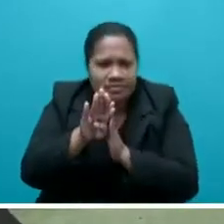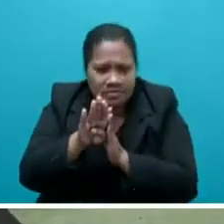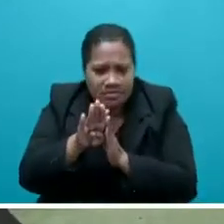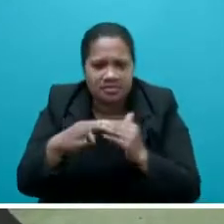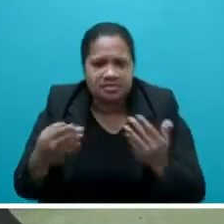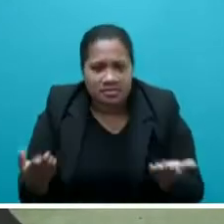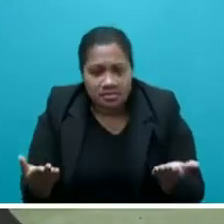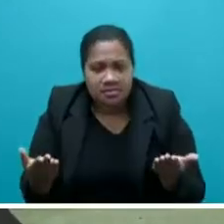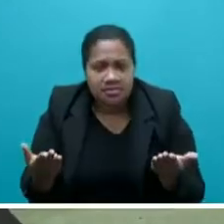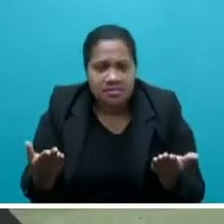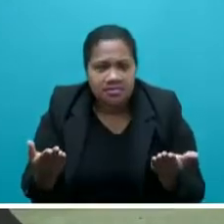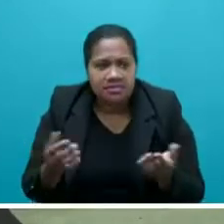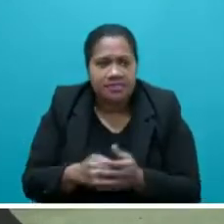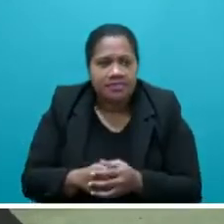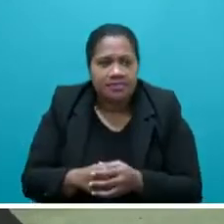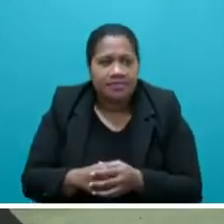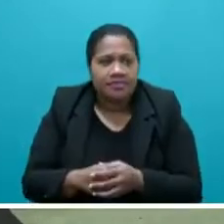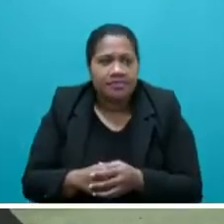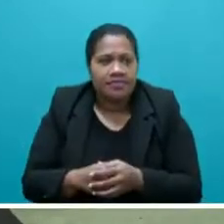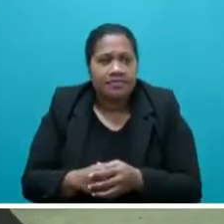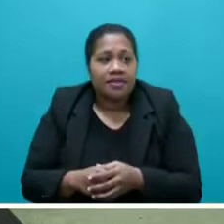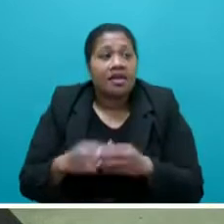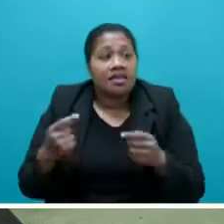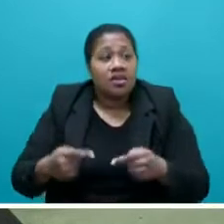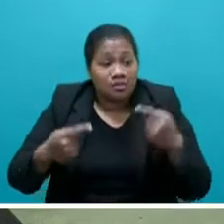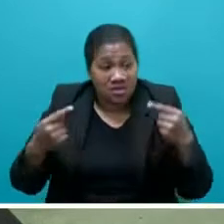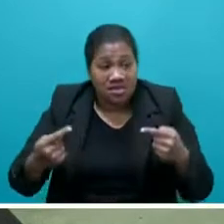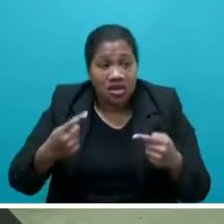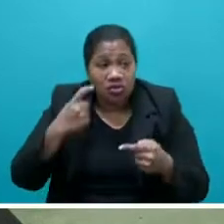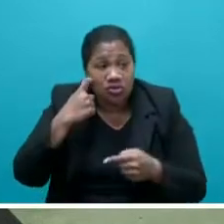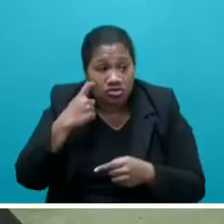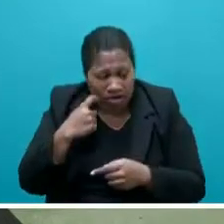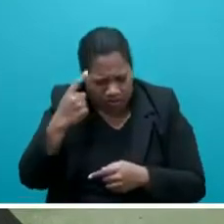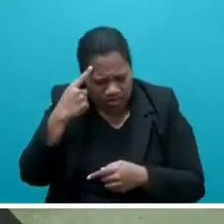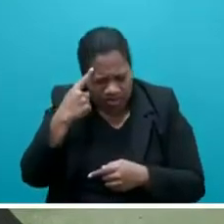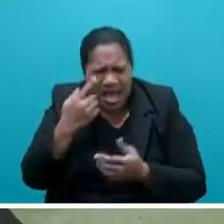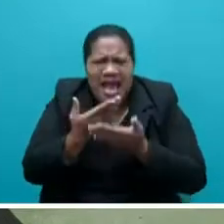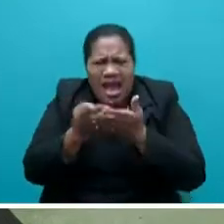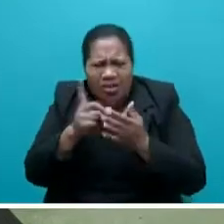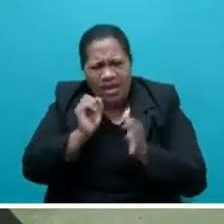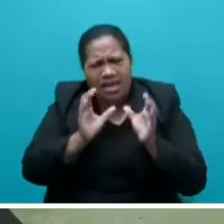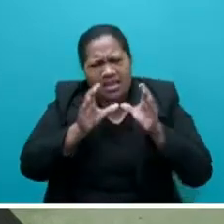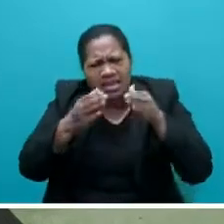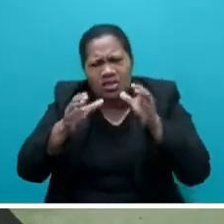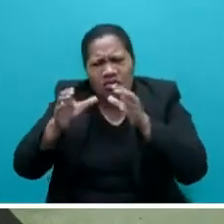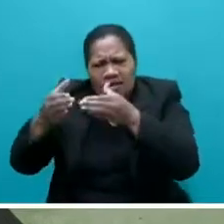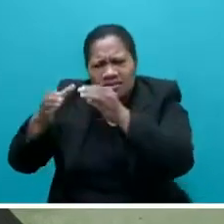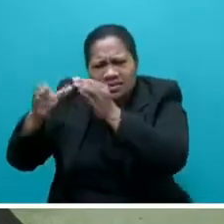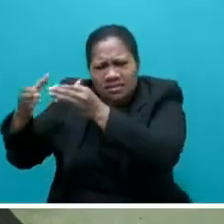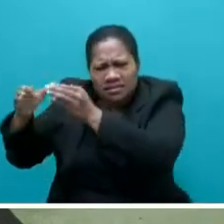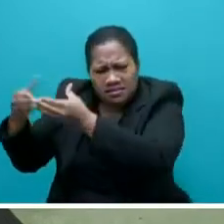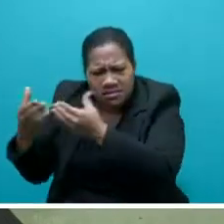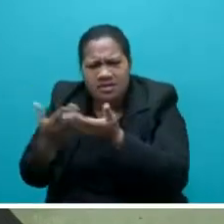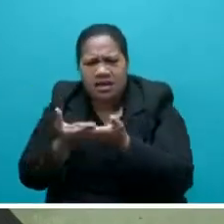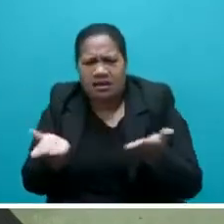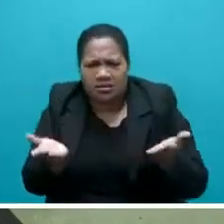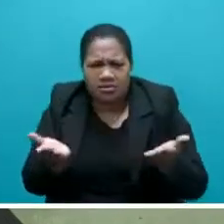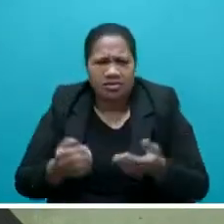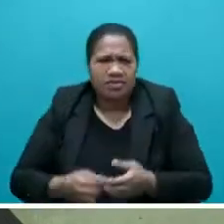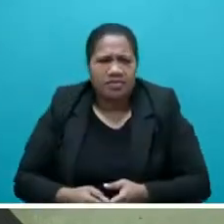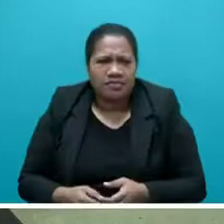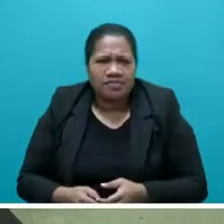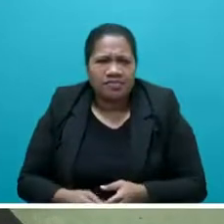see, the opposition, I was trying to think about how do I categorize them. I think they are the greatest obscurantists